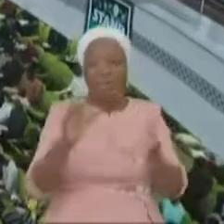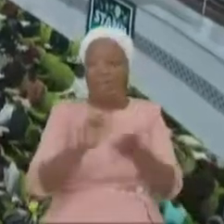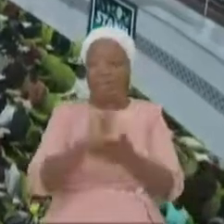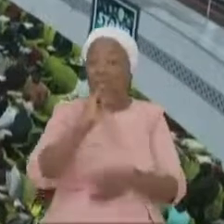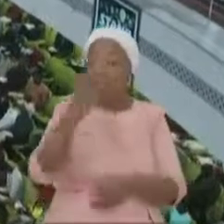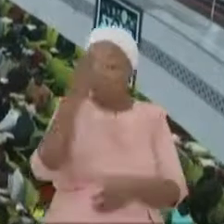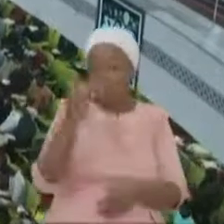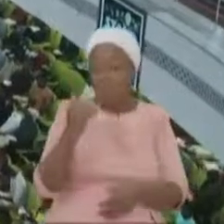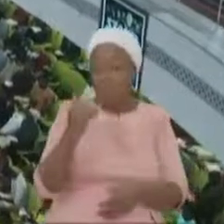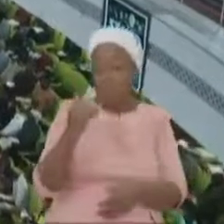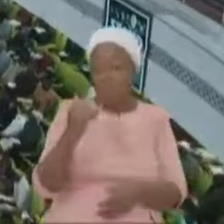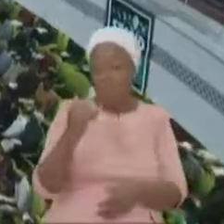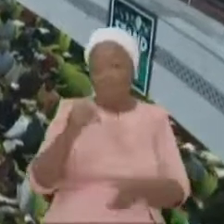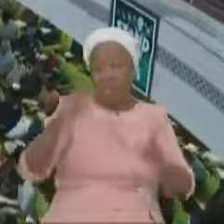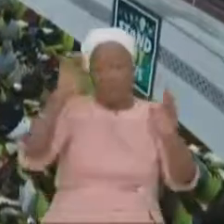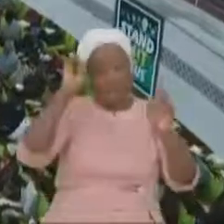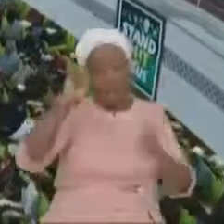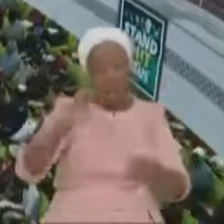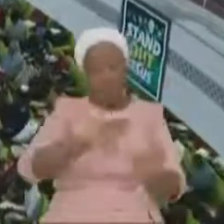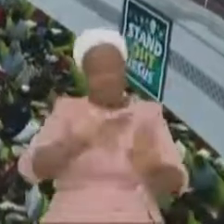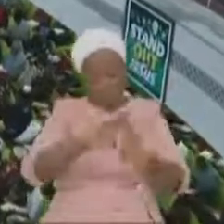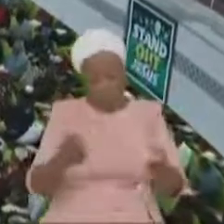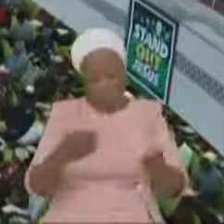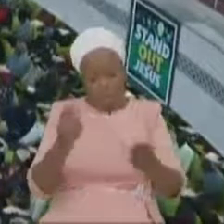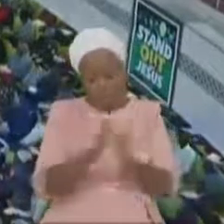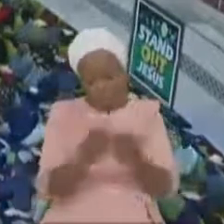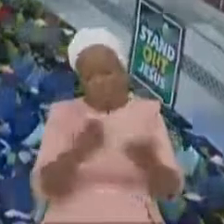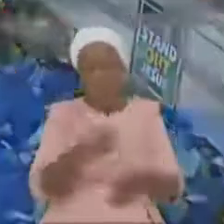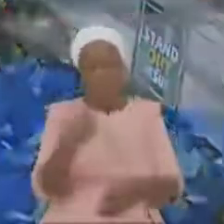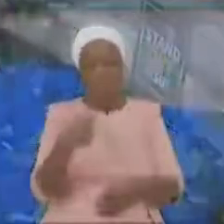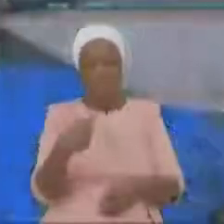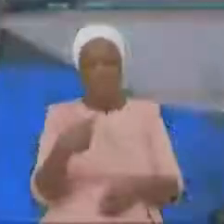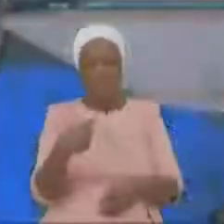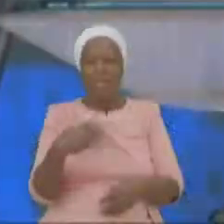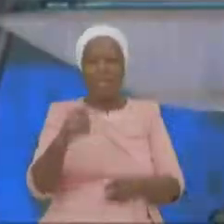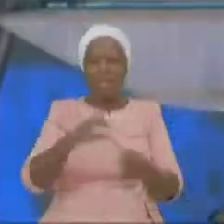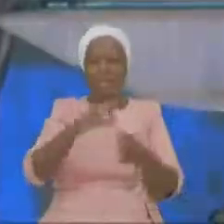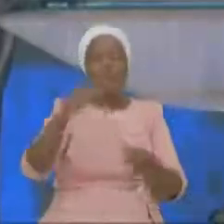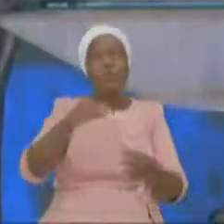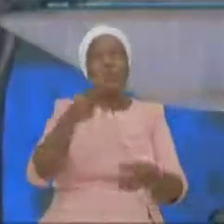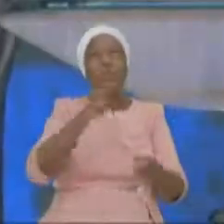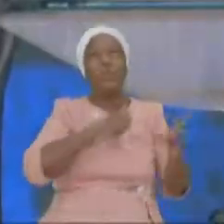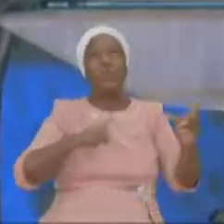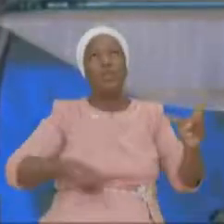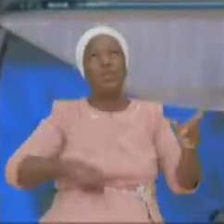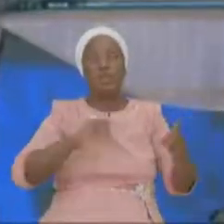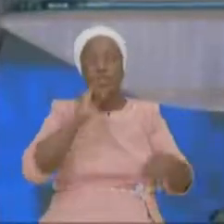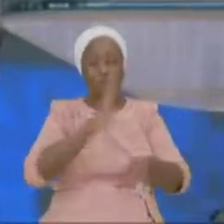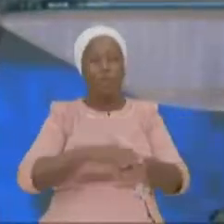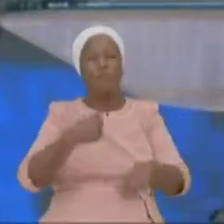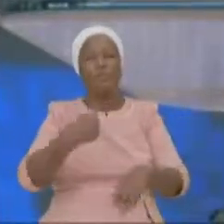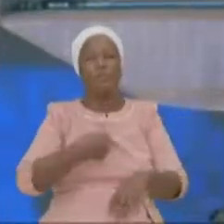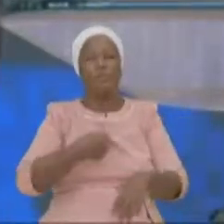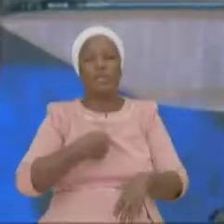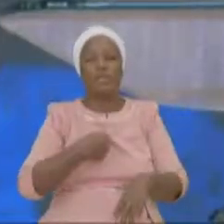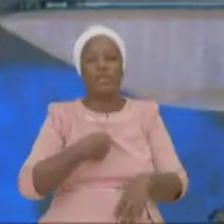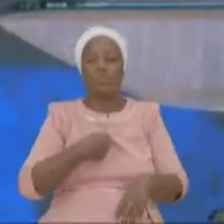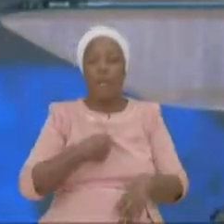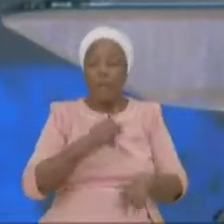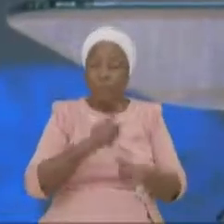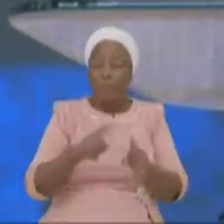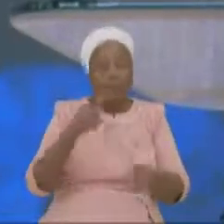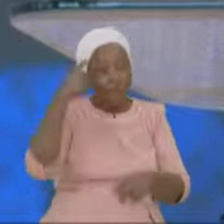why he opened the book and he said, the Spirit of the Lord is upon me, for he